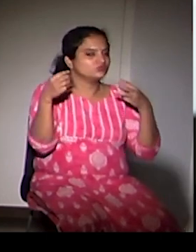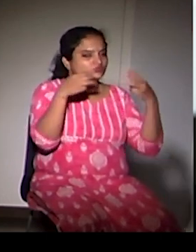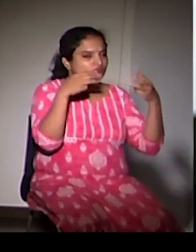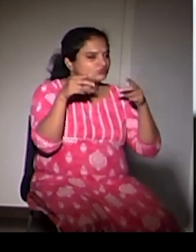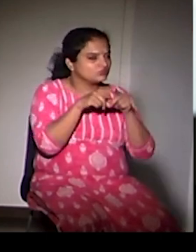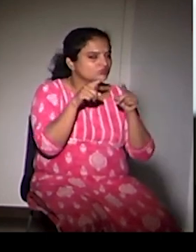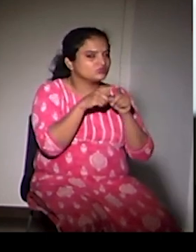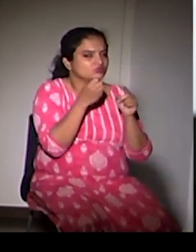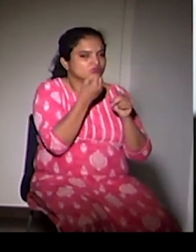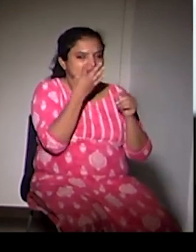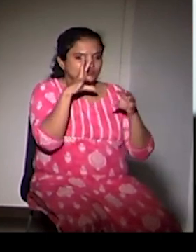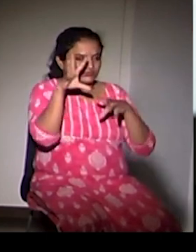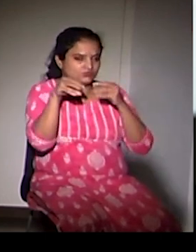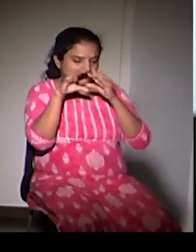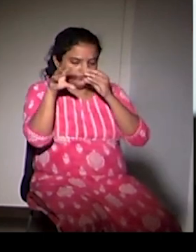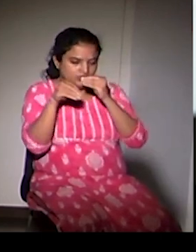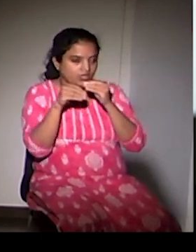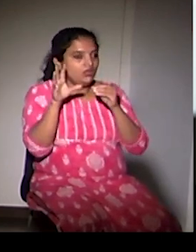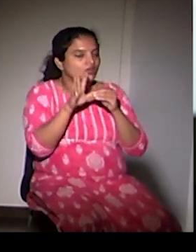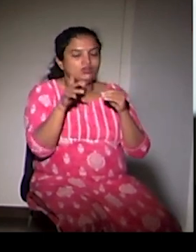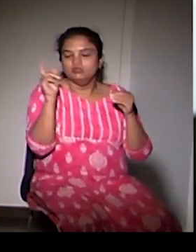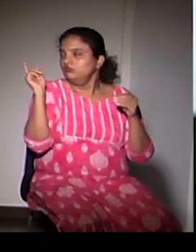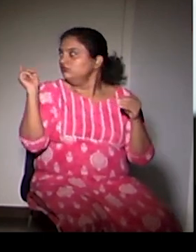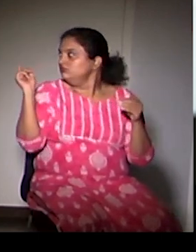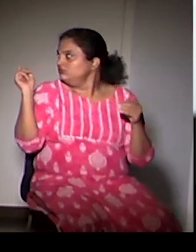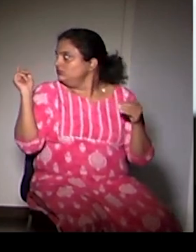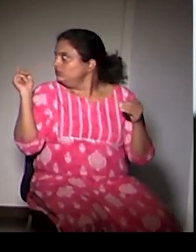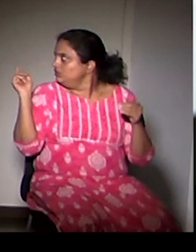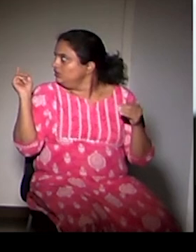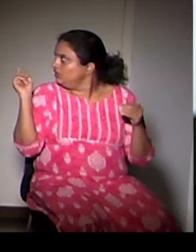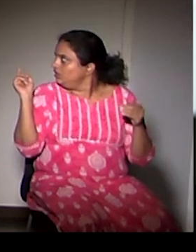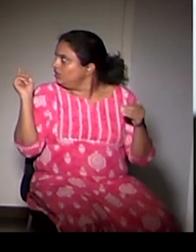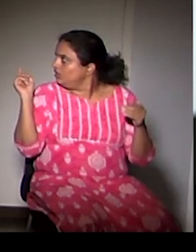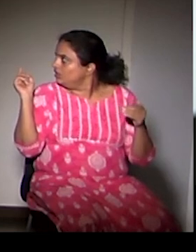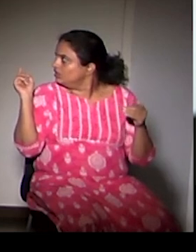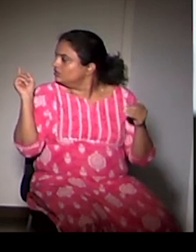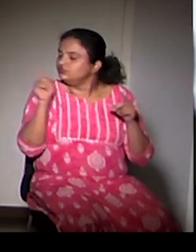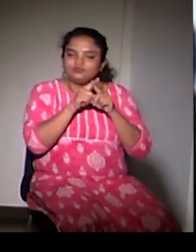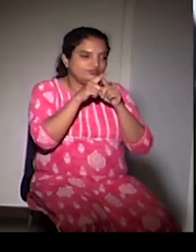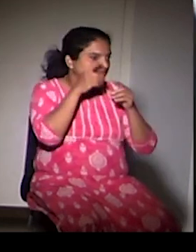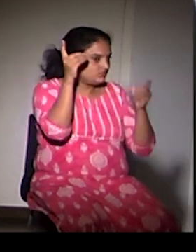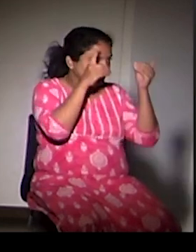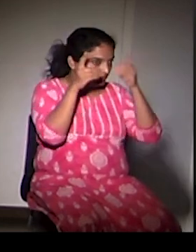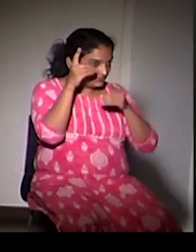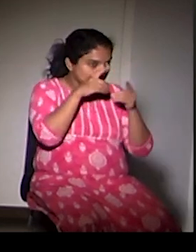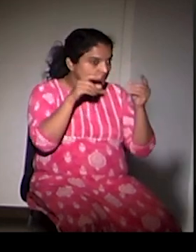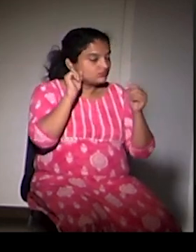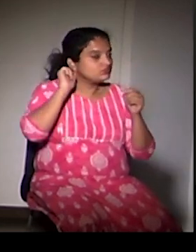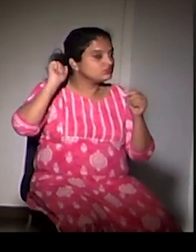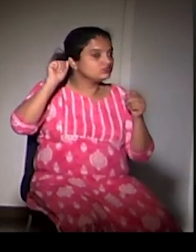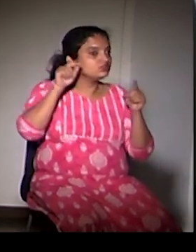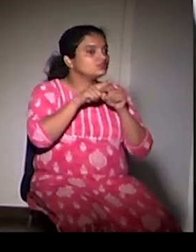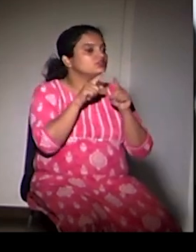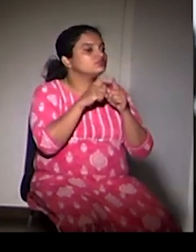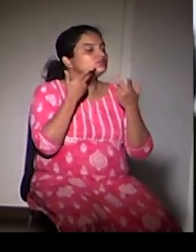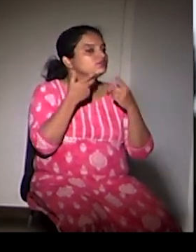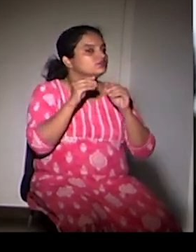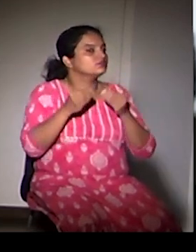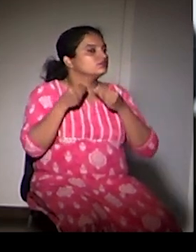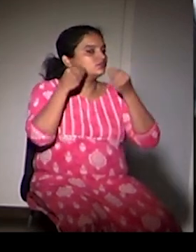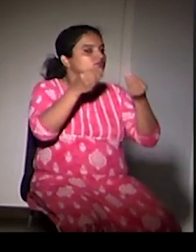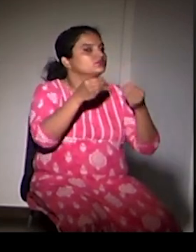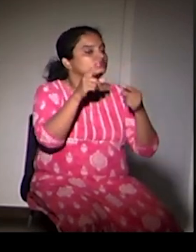other things going on here, and a very bold decoration making a real statement. And this